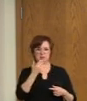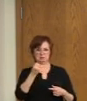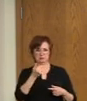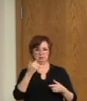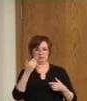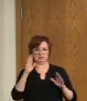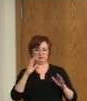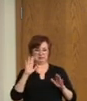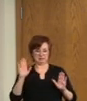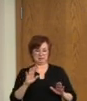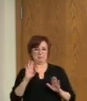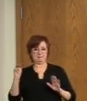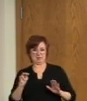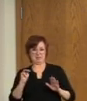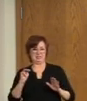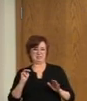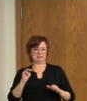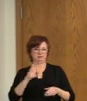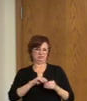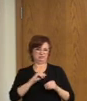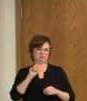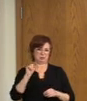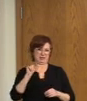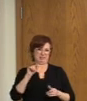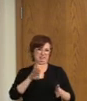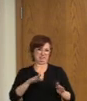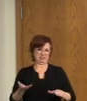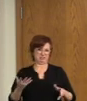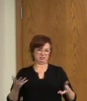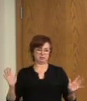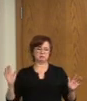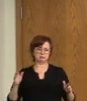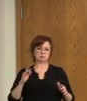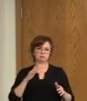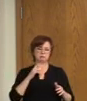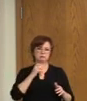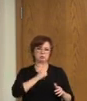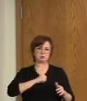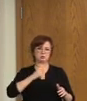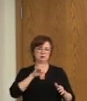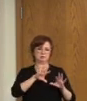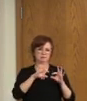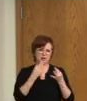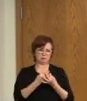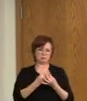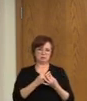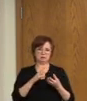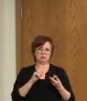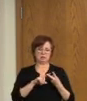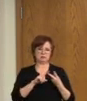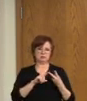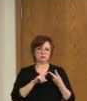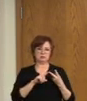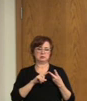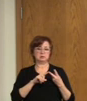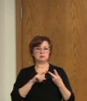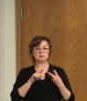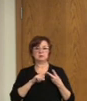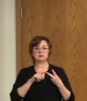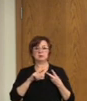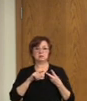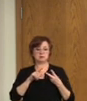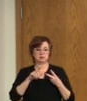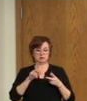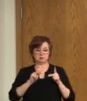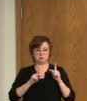to individuals and families and friends of those who have passed away, as well as their caregivers in case of deaths in long-term care